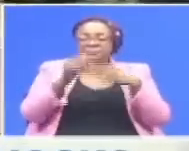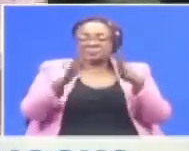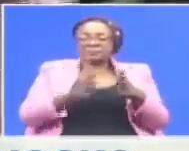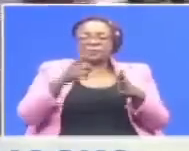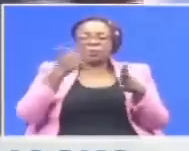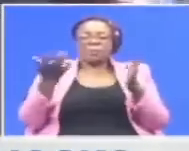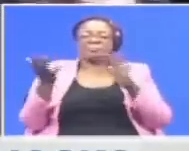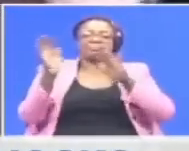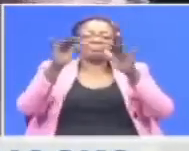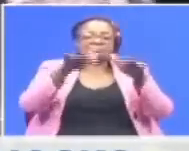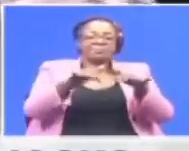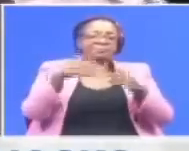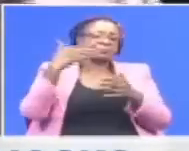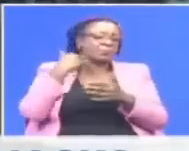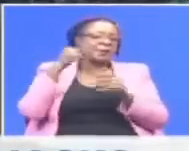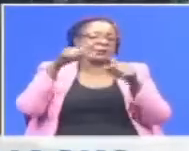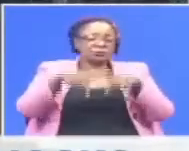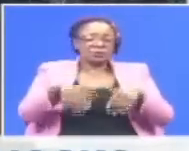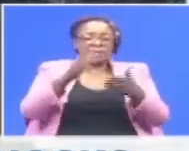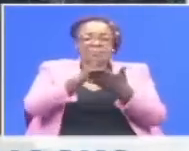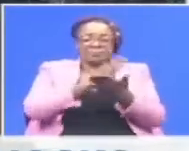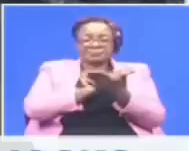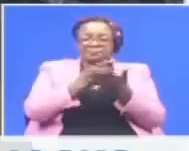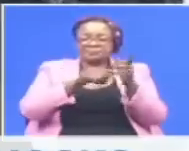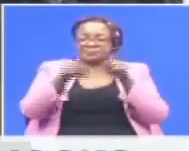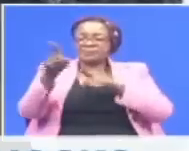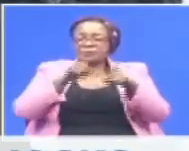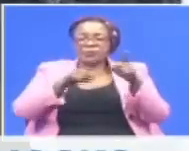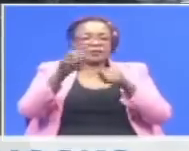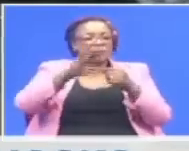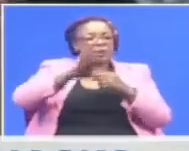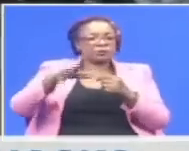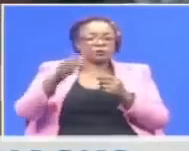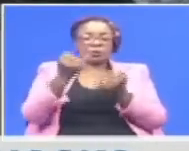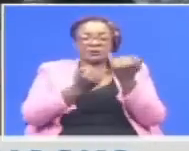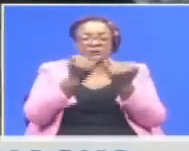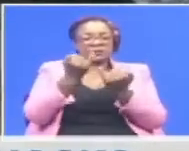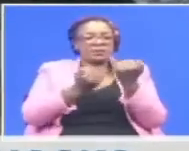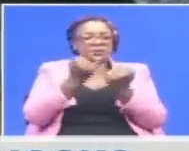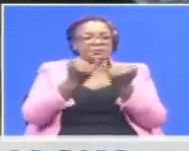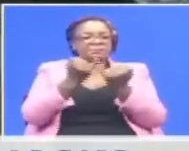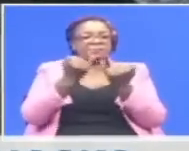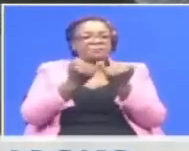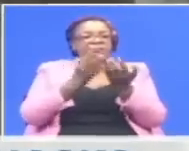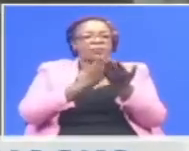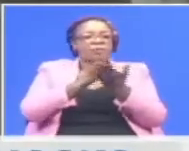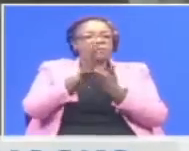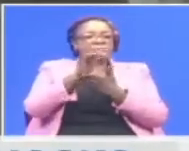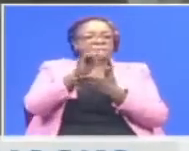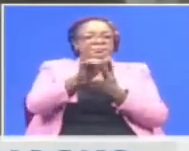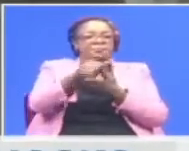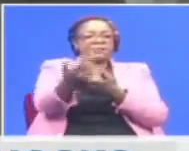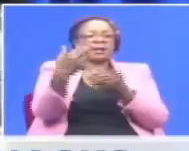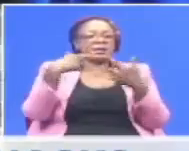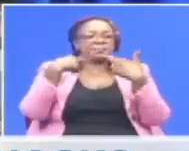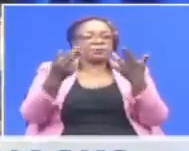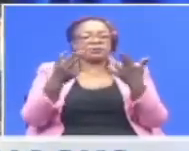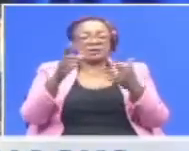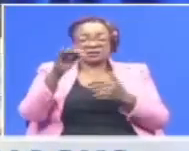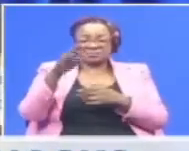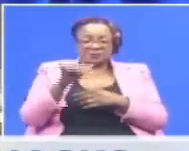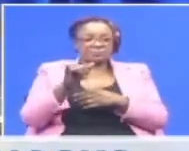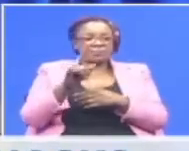gathering in Muranga today ahead of his political tour of the county on Saturday, threw a subtle jab at the reported earthquake. We will